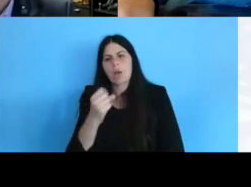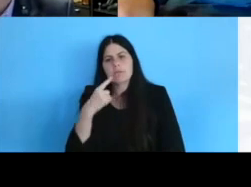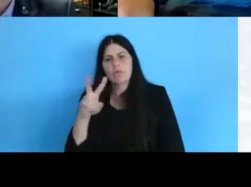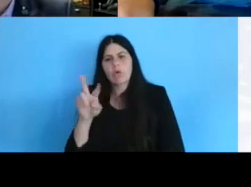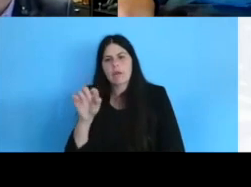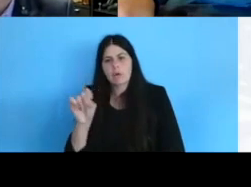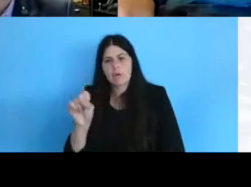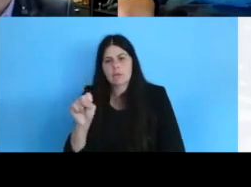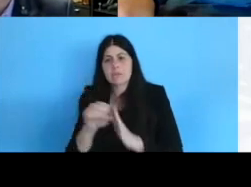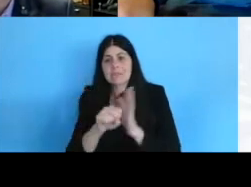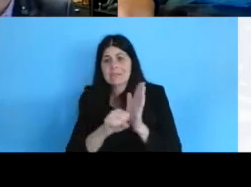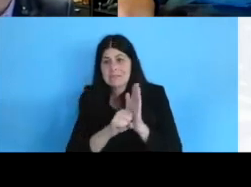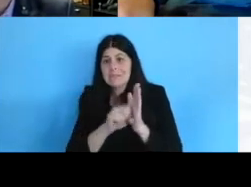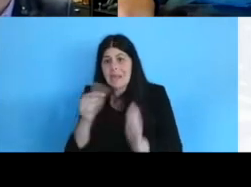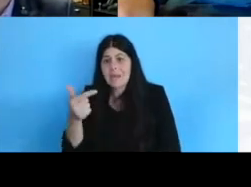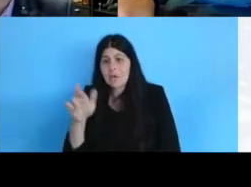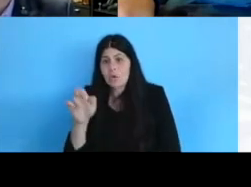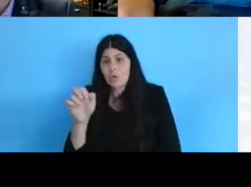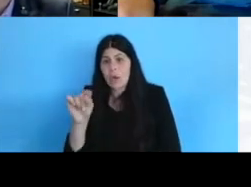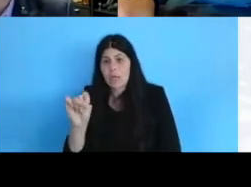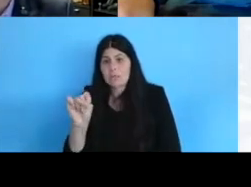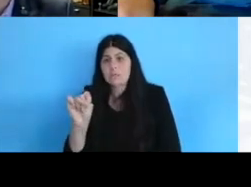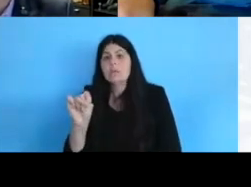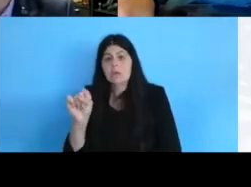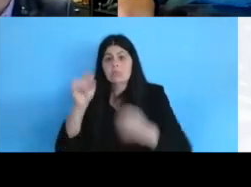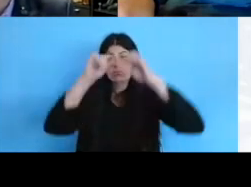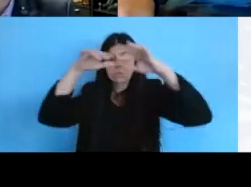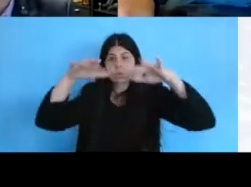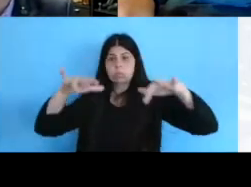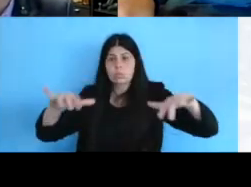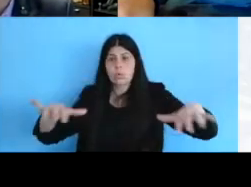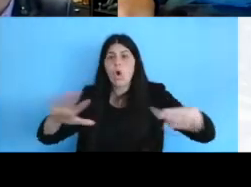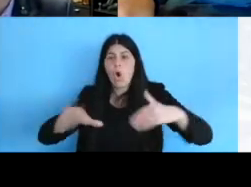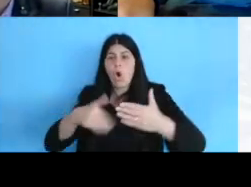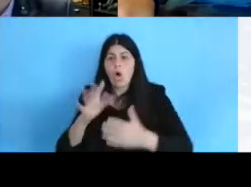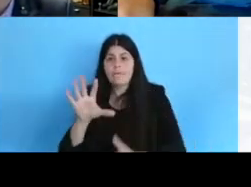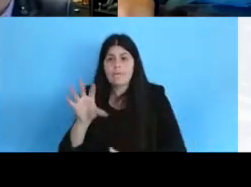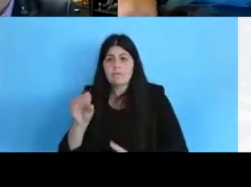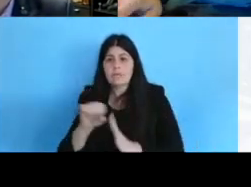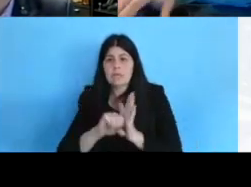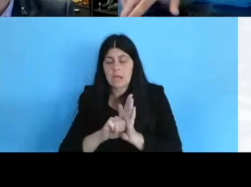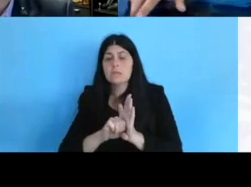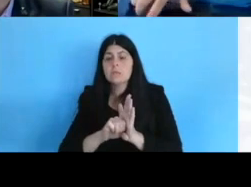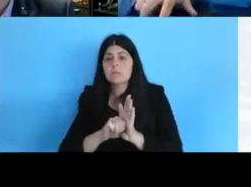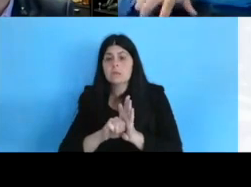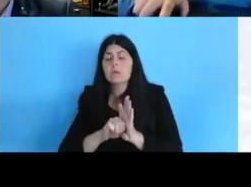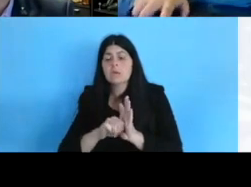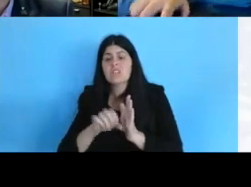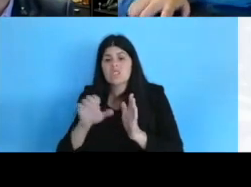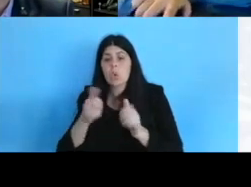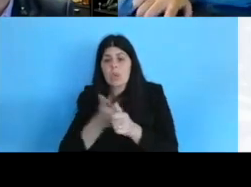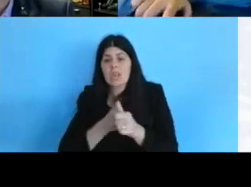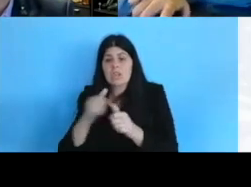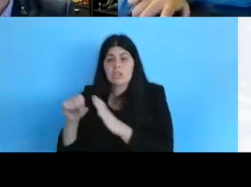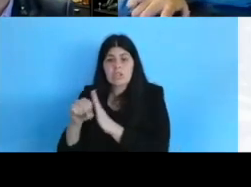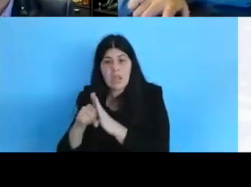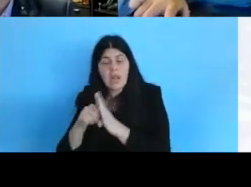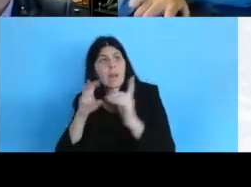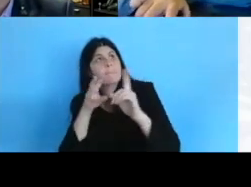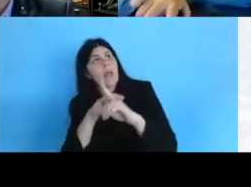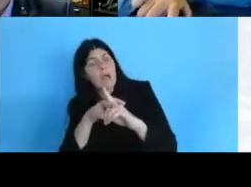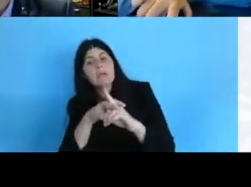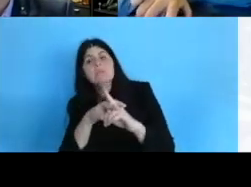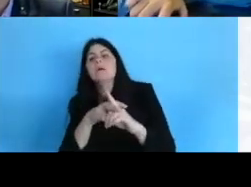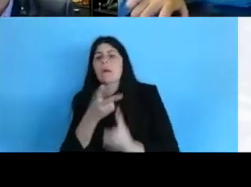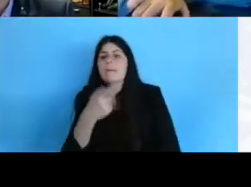administered down to all 50 states. And they apply for that grant, and it's a personnel, staffing, and training grant. And then they